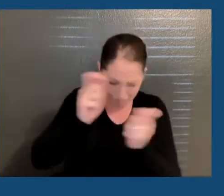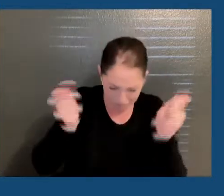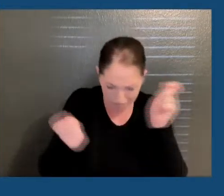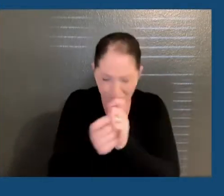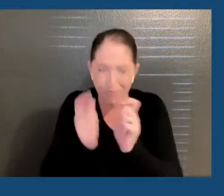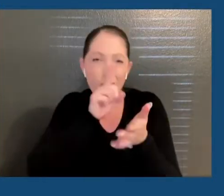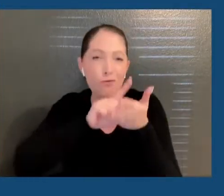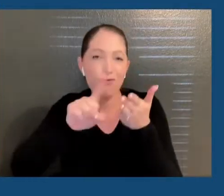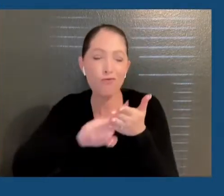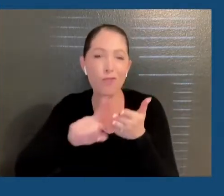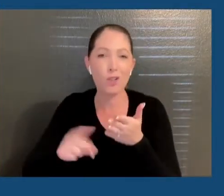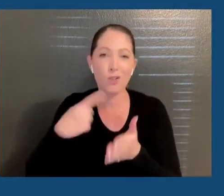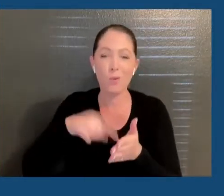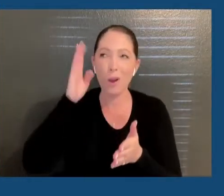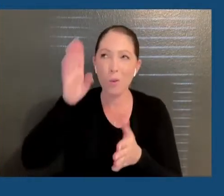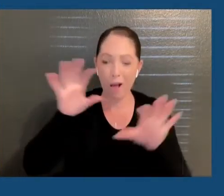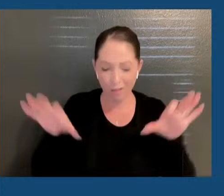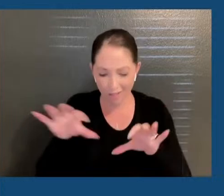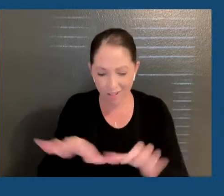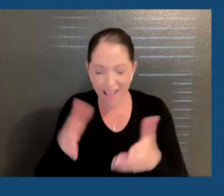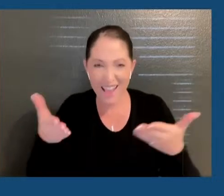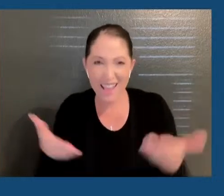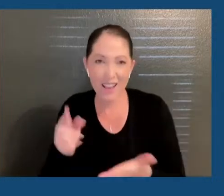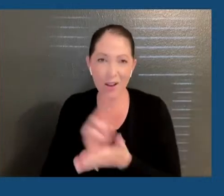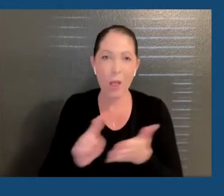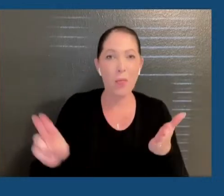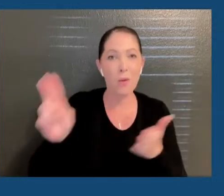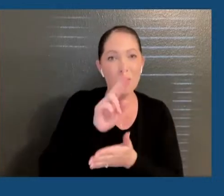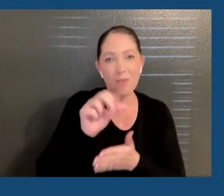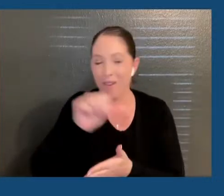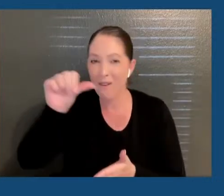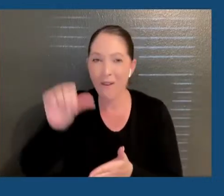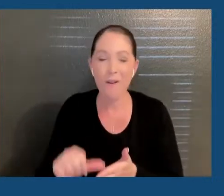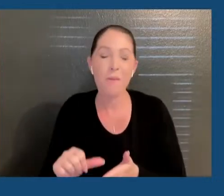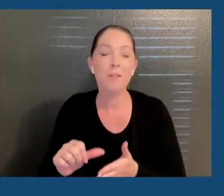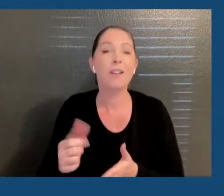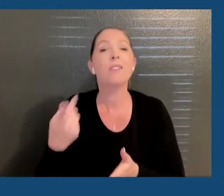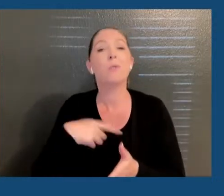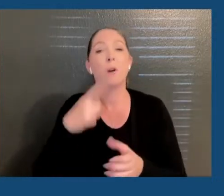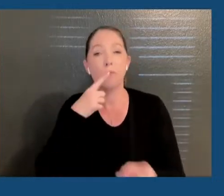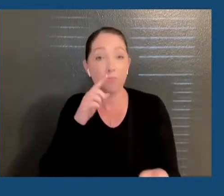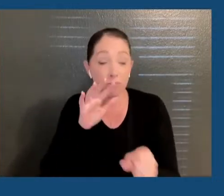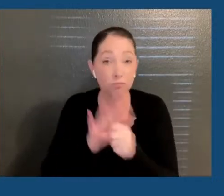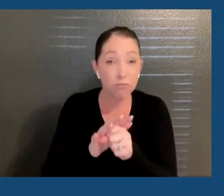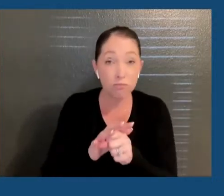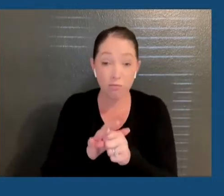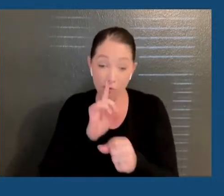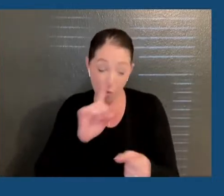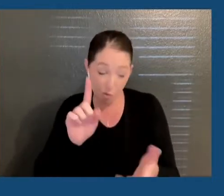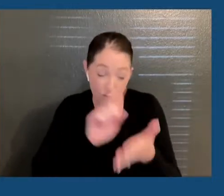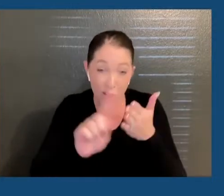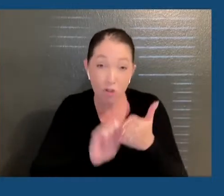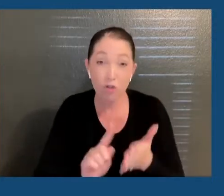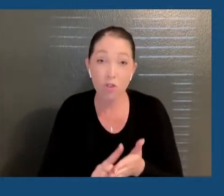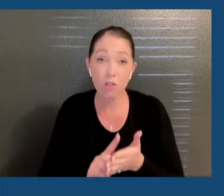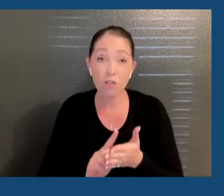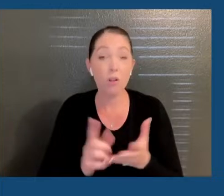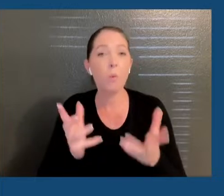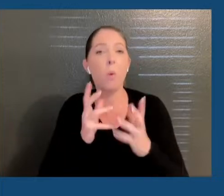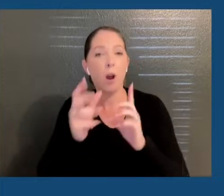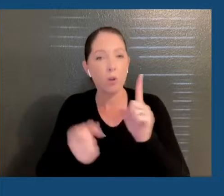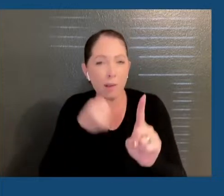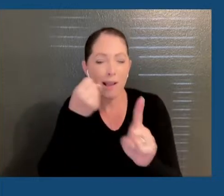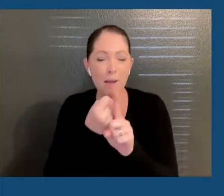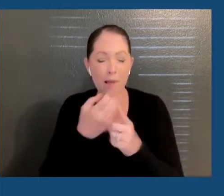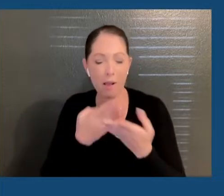that we will conduct here at the University at Albany. We are committed to research that impacts the public good